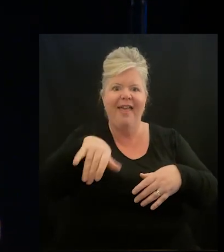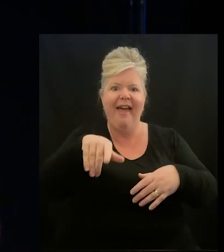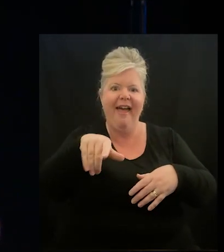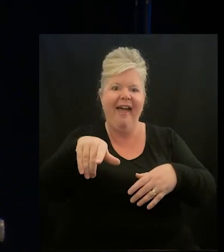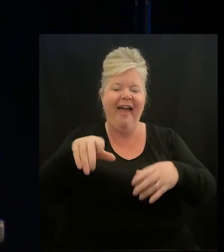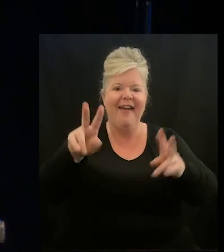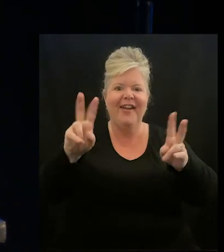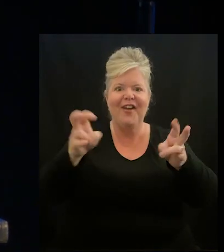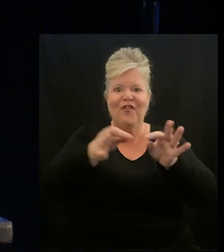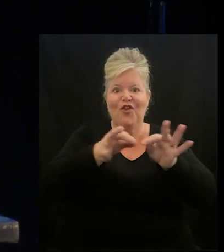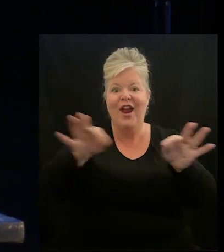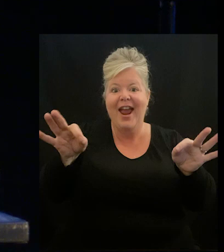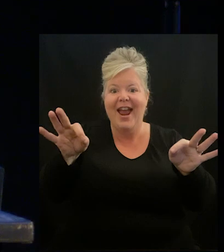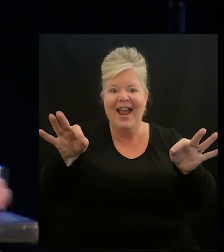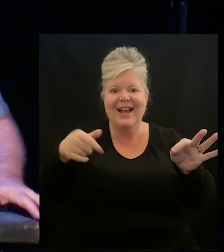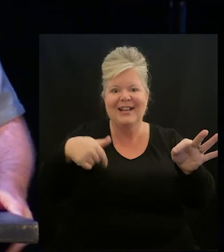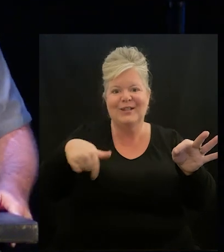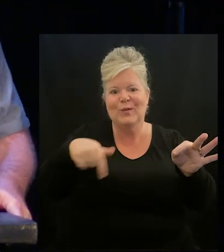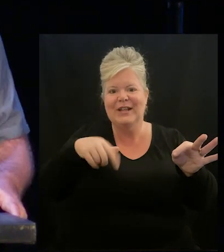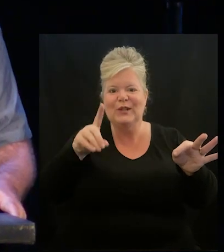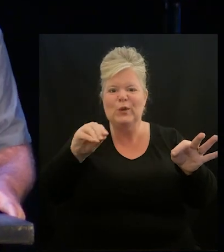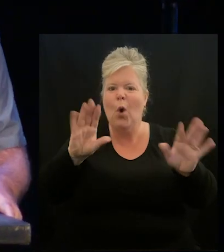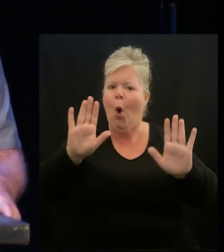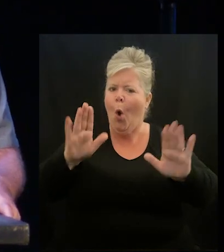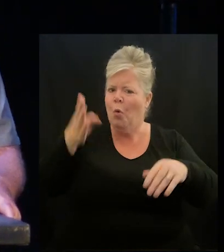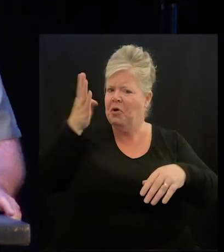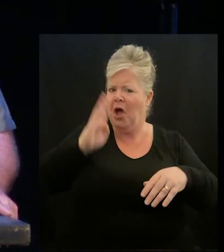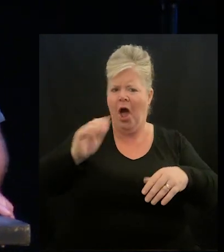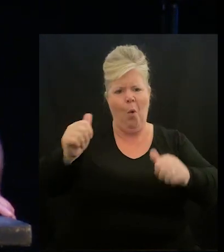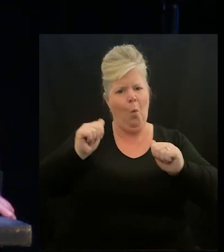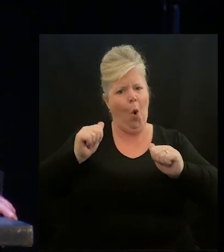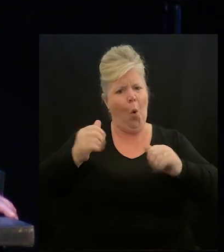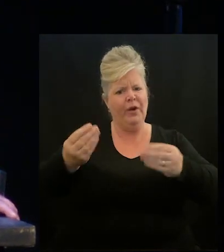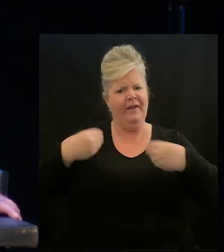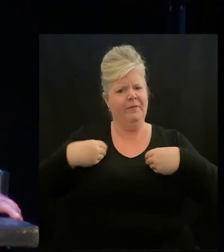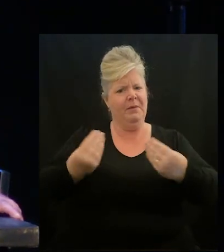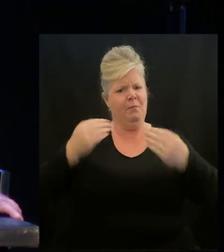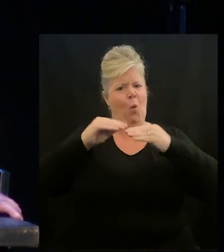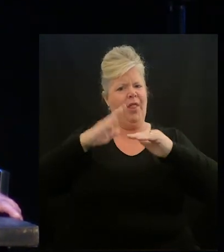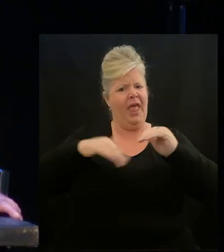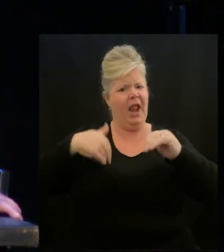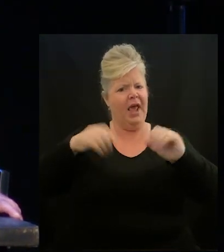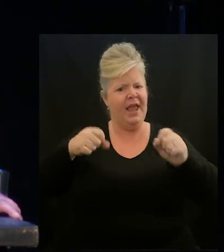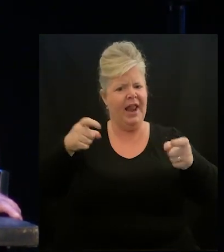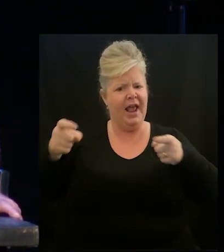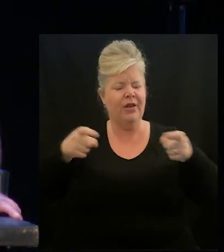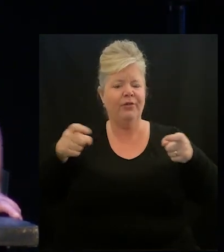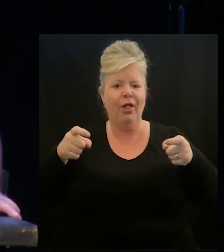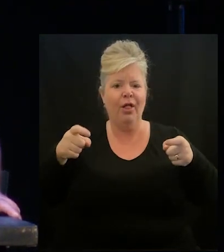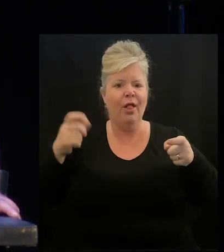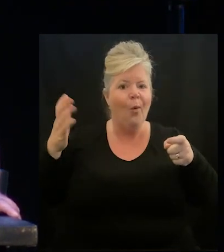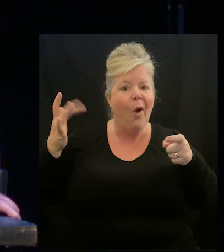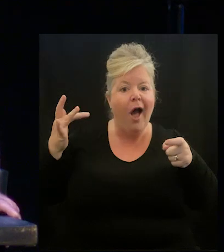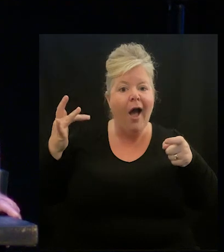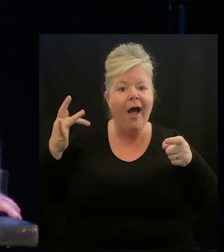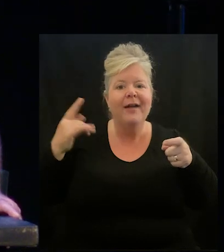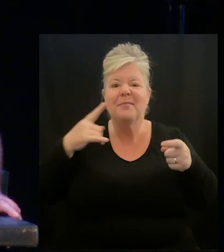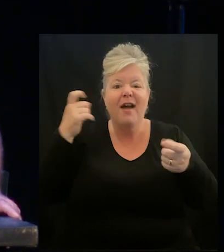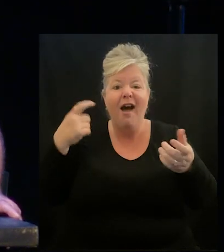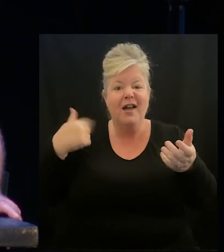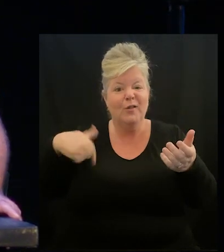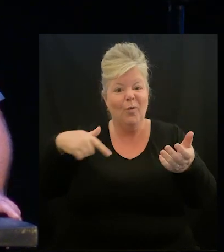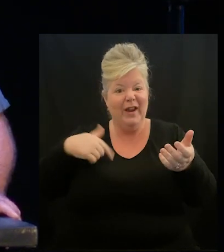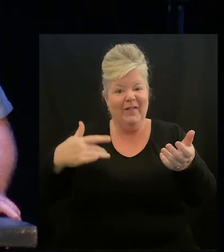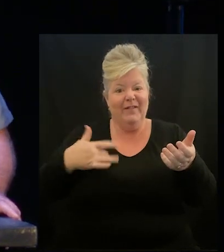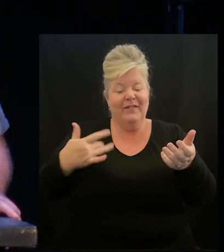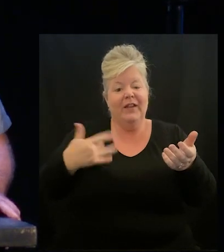this well-intentioned phrase that God will never put on us more than we can bear is that sometimes